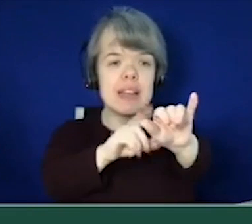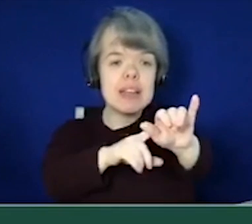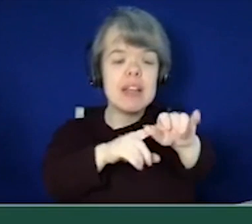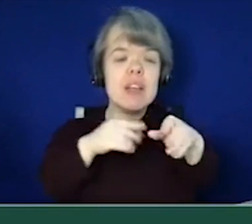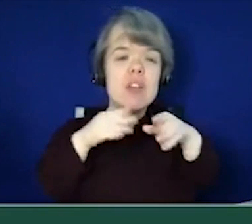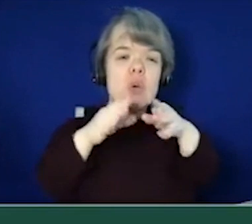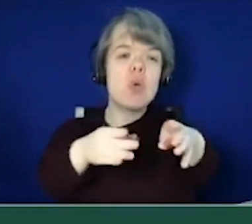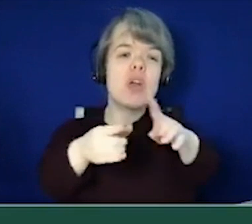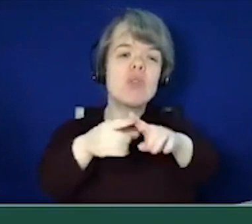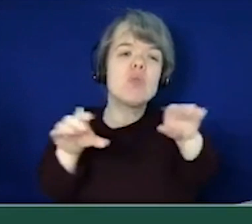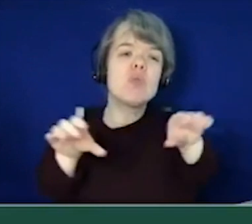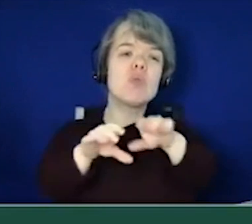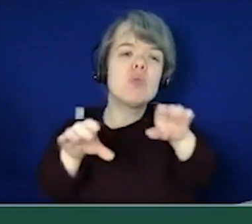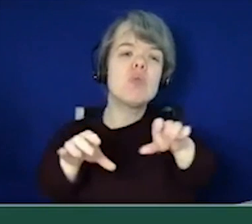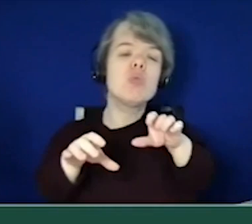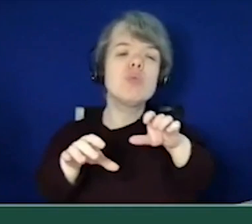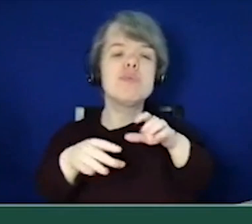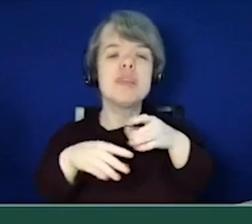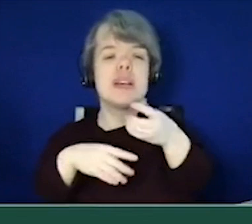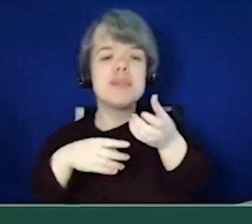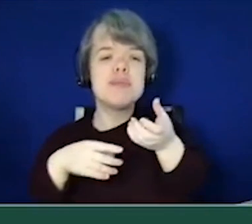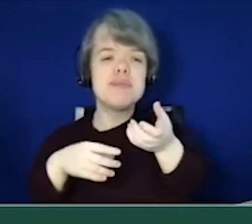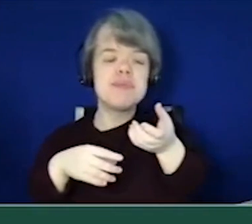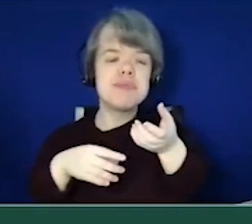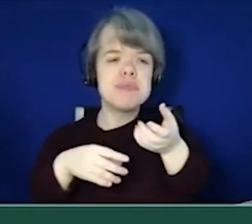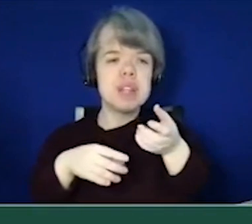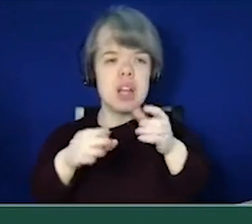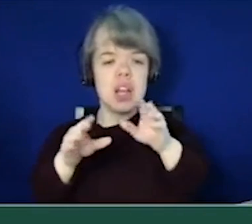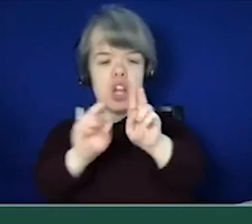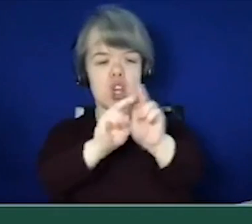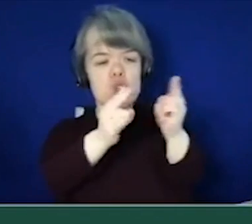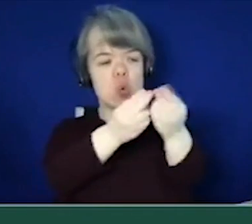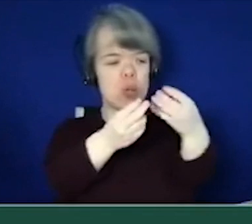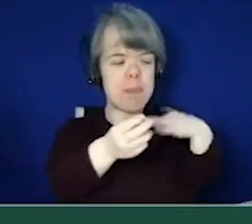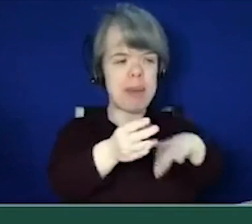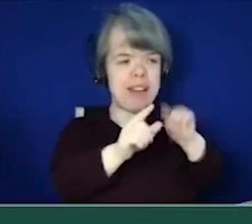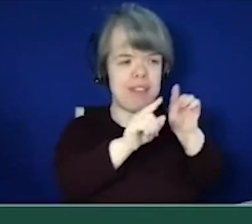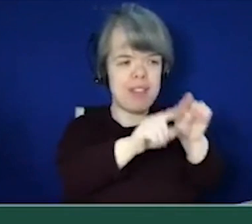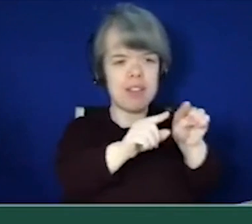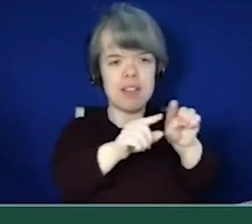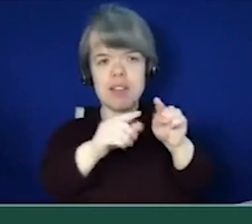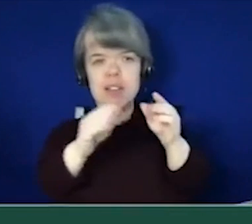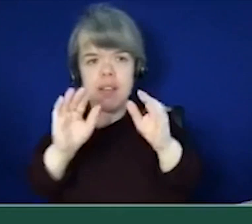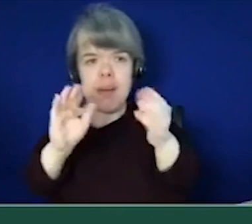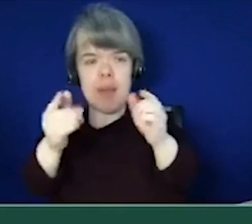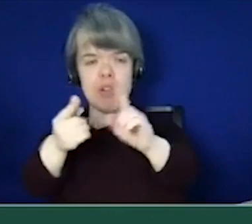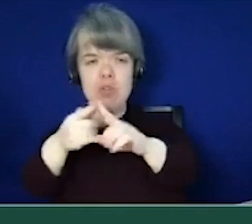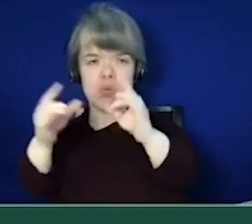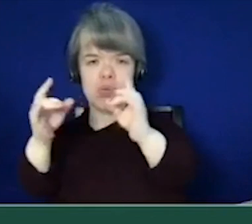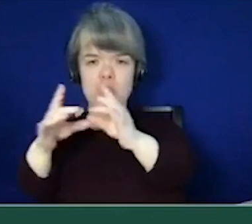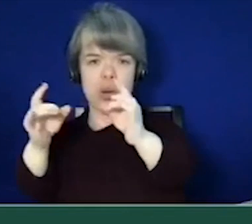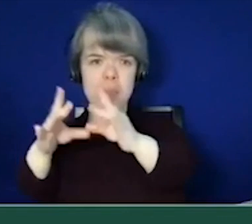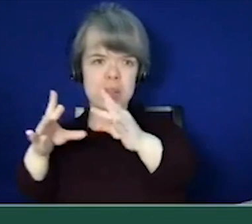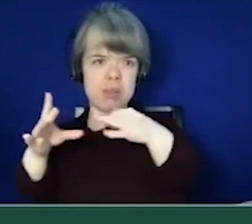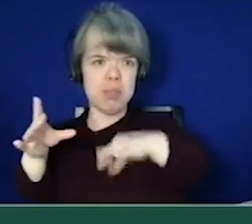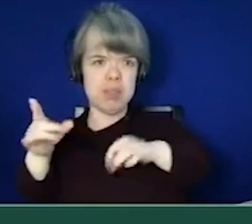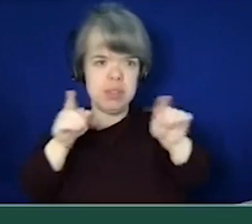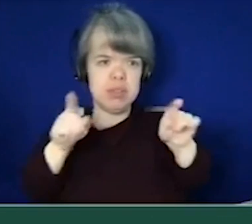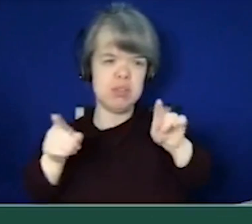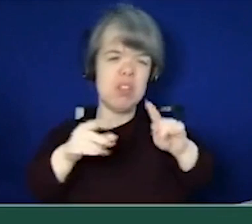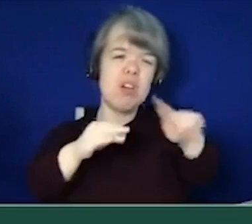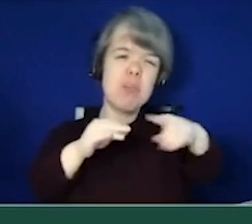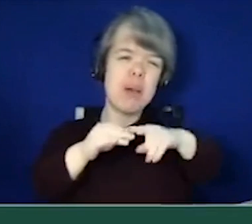believe everything you see in social media. For those of you that have reached out, it's heartbreaking. It's heartbreaking for me to see and